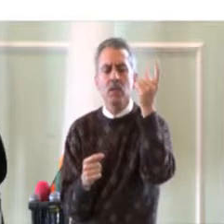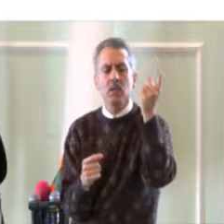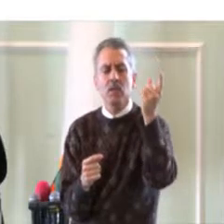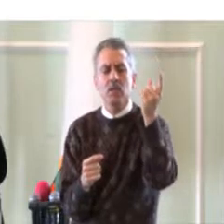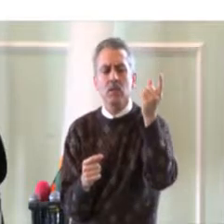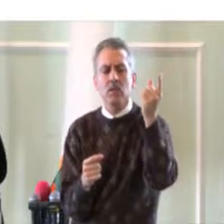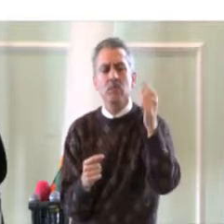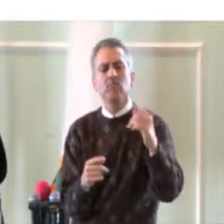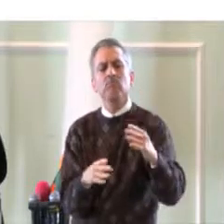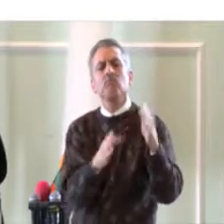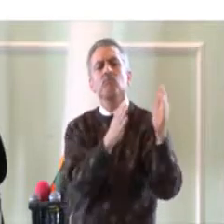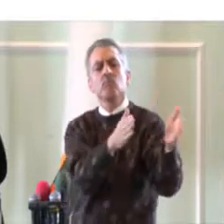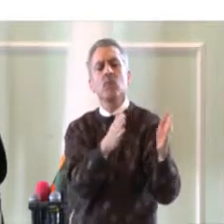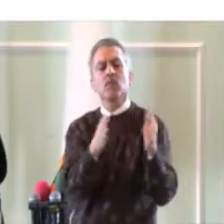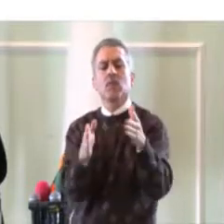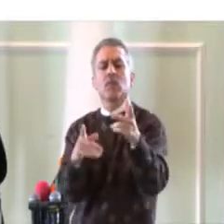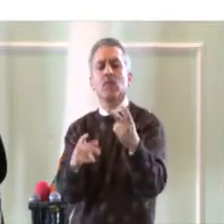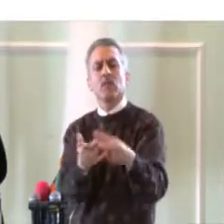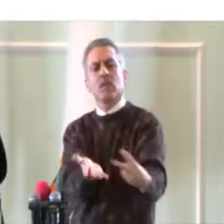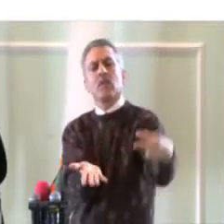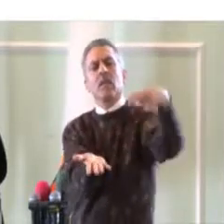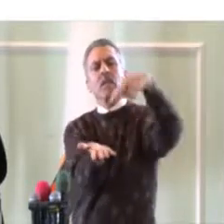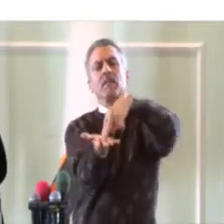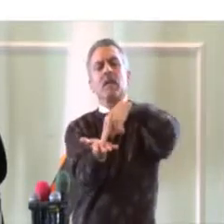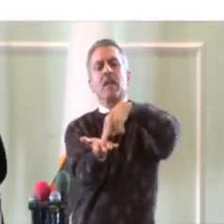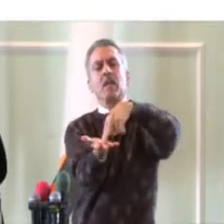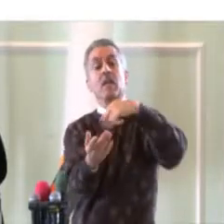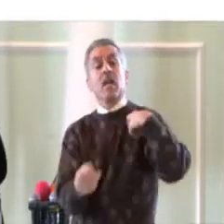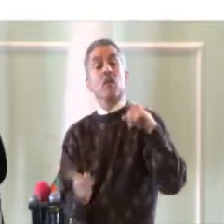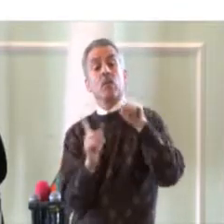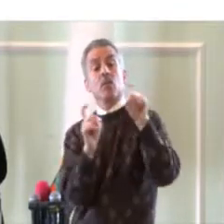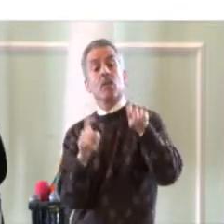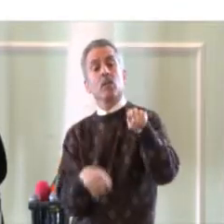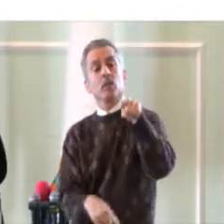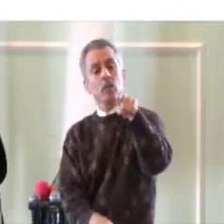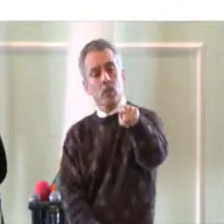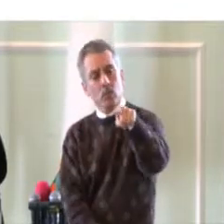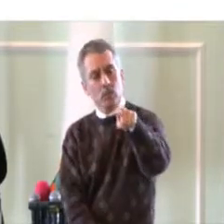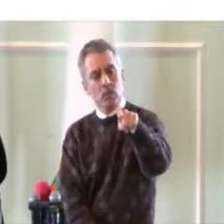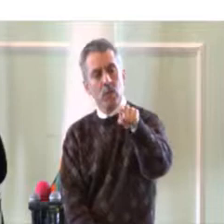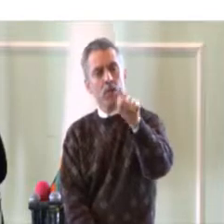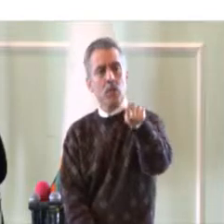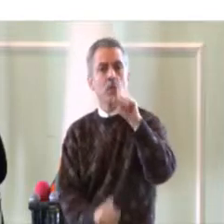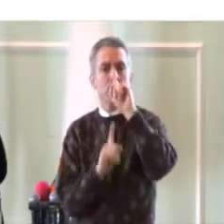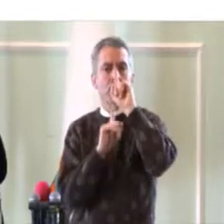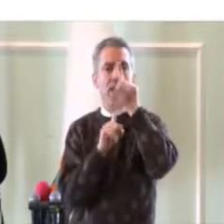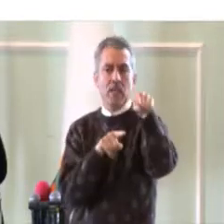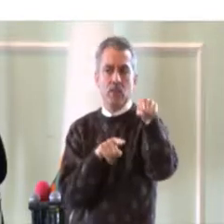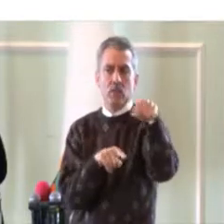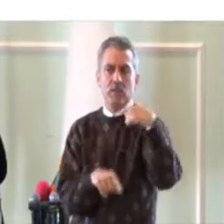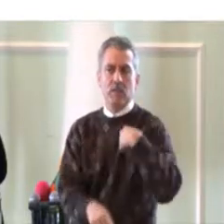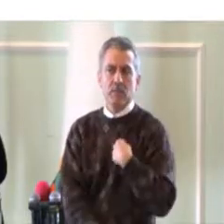yourself like a man. I will question you, and you should answer me."